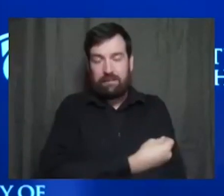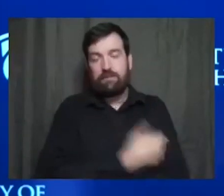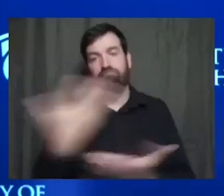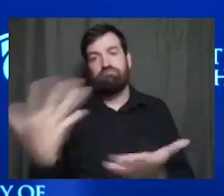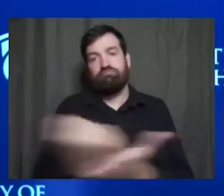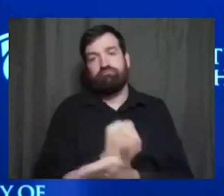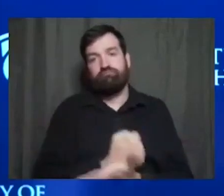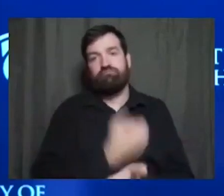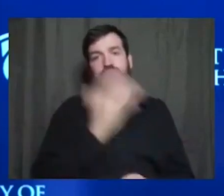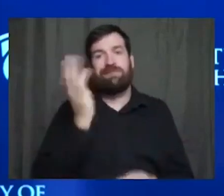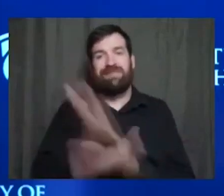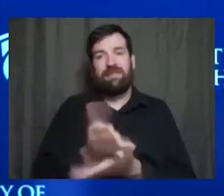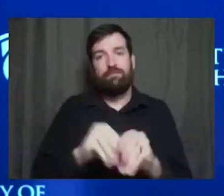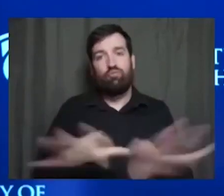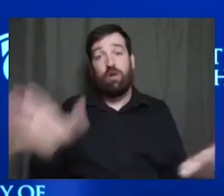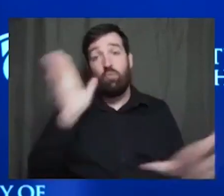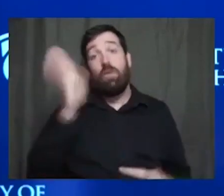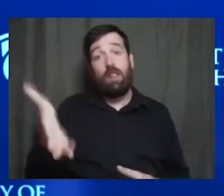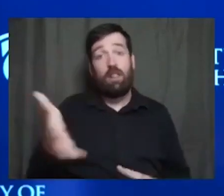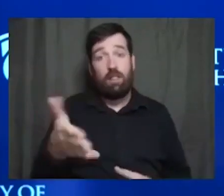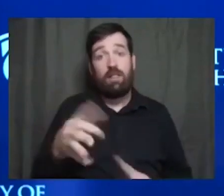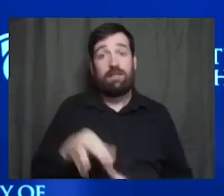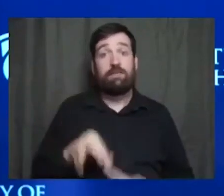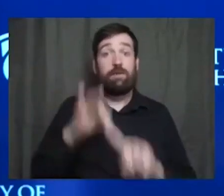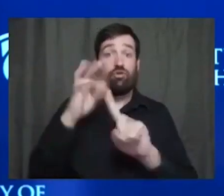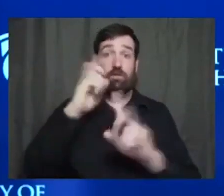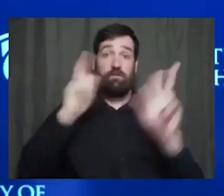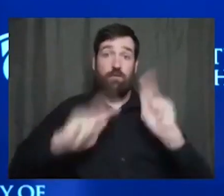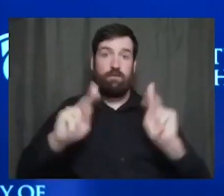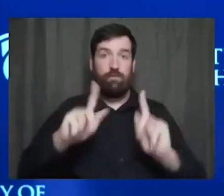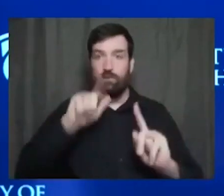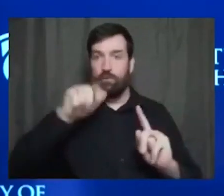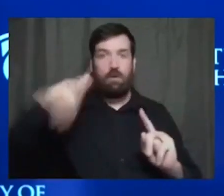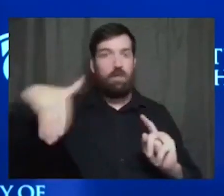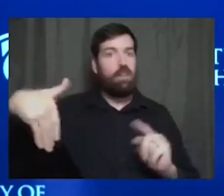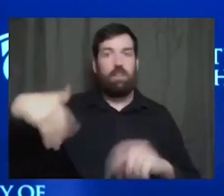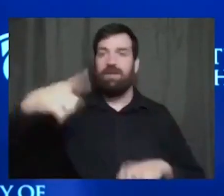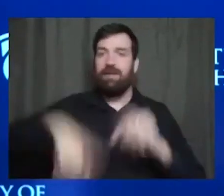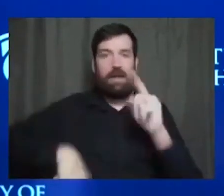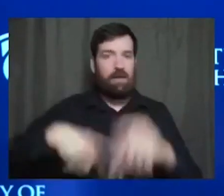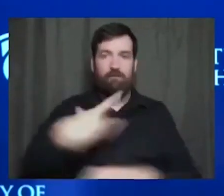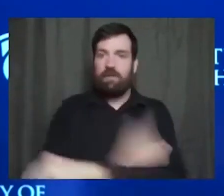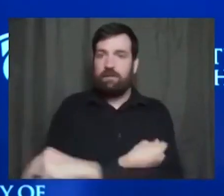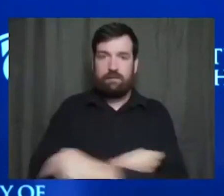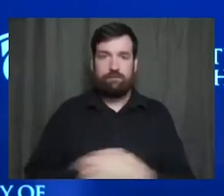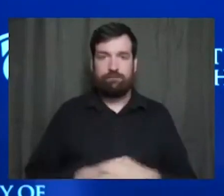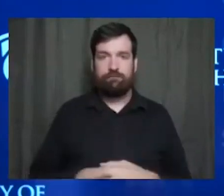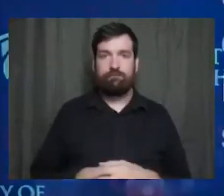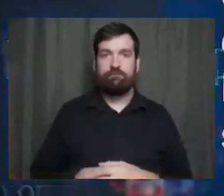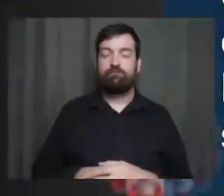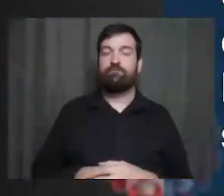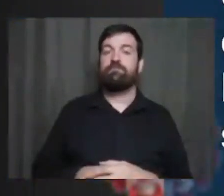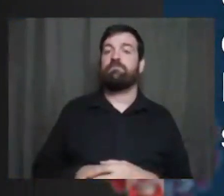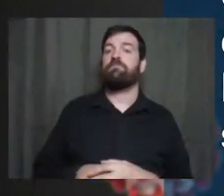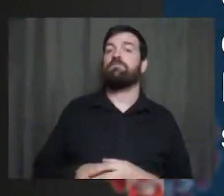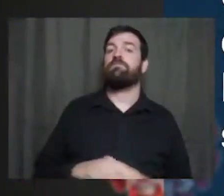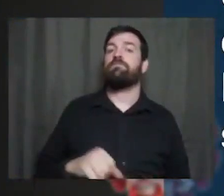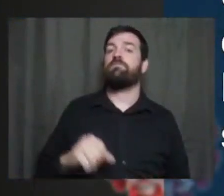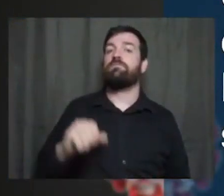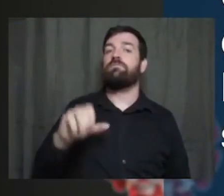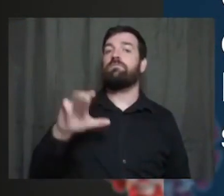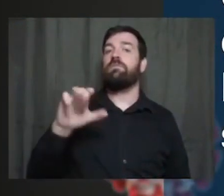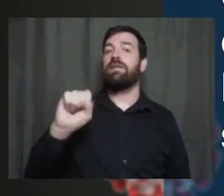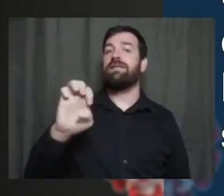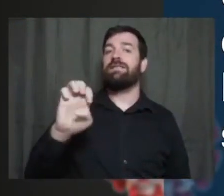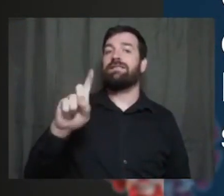and the transmission, especially to those people who cannot yet be vaccinated. The Sedgwick County Health Department is cutting